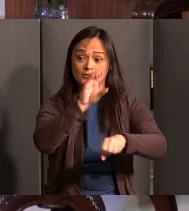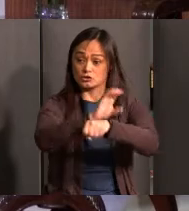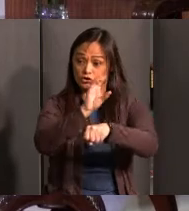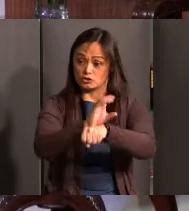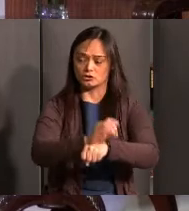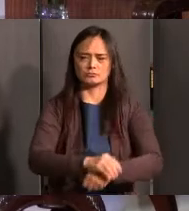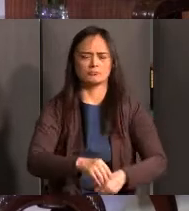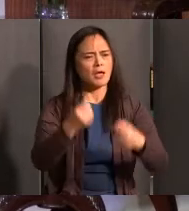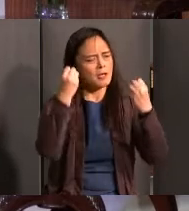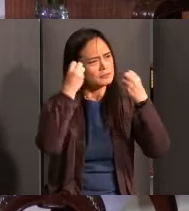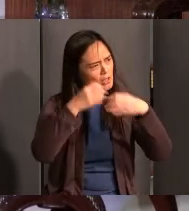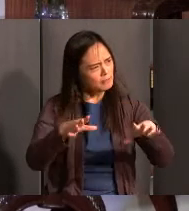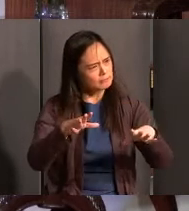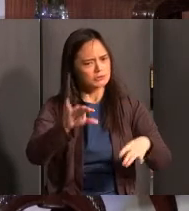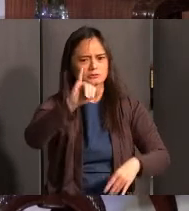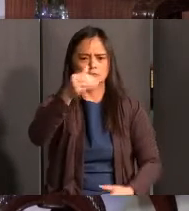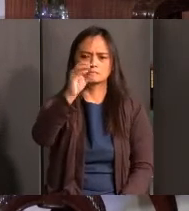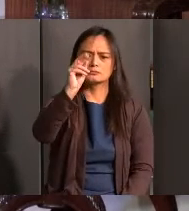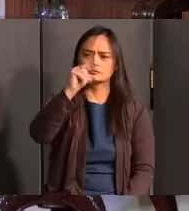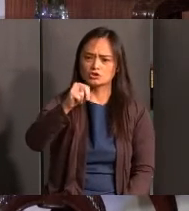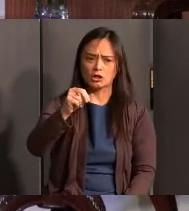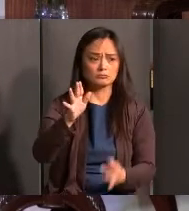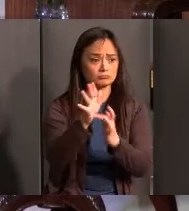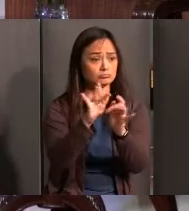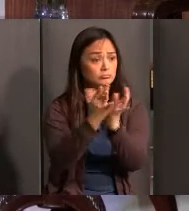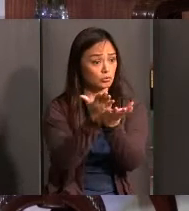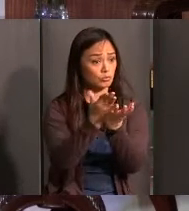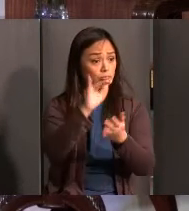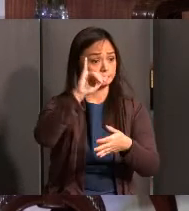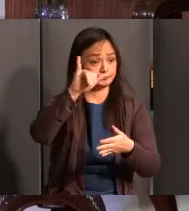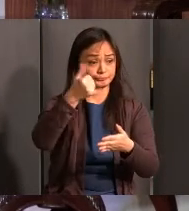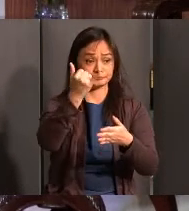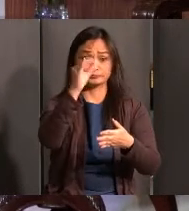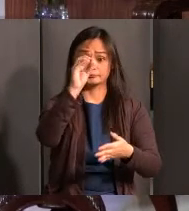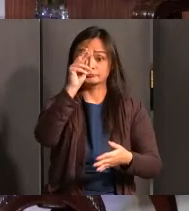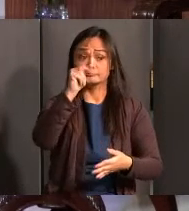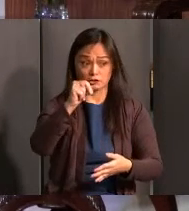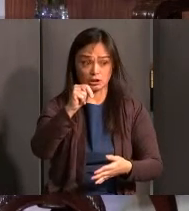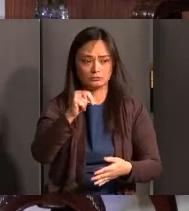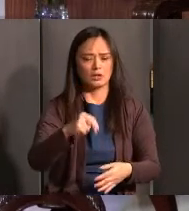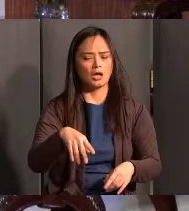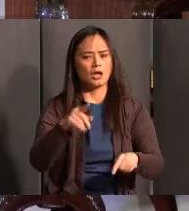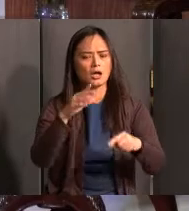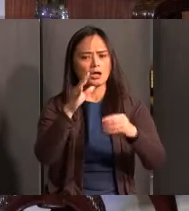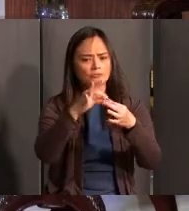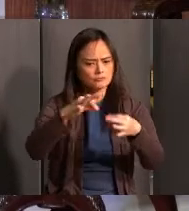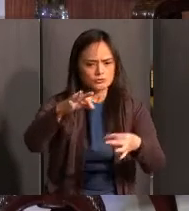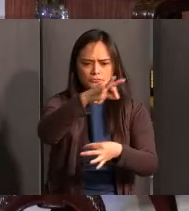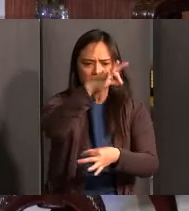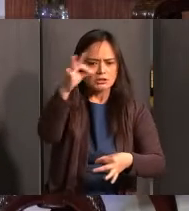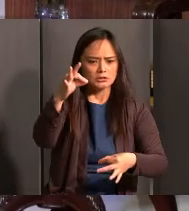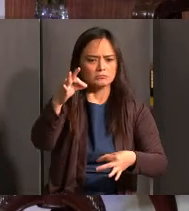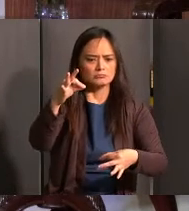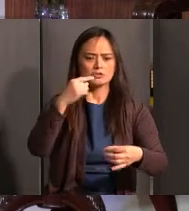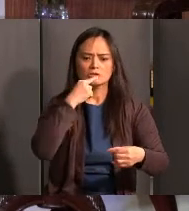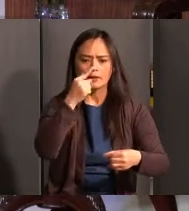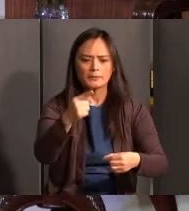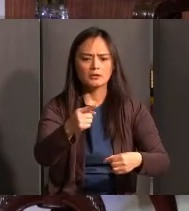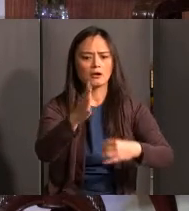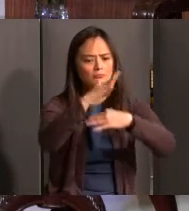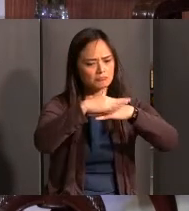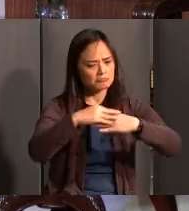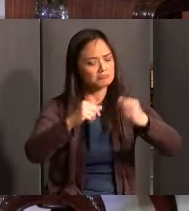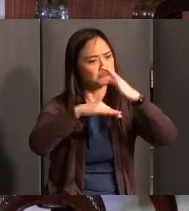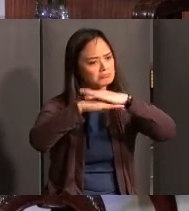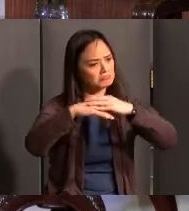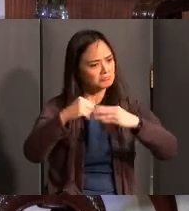of John, the Lord Jesus Christ also referred to the Spirit as being the Comforter.